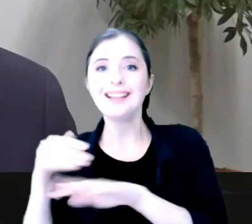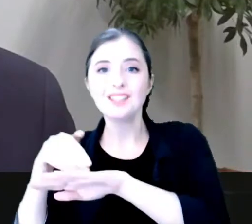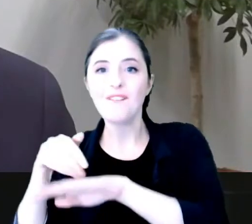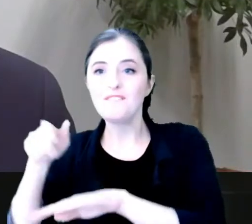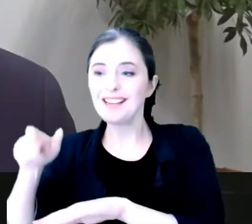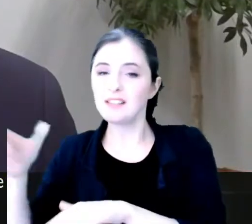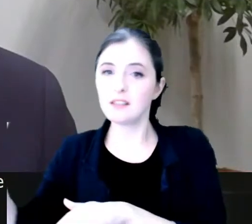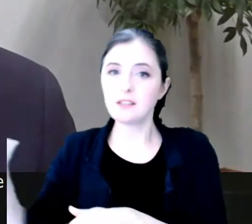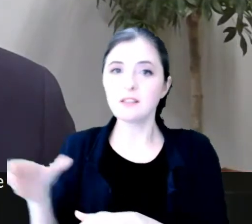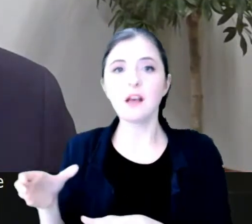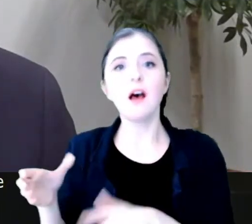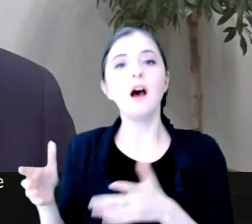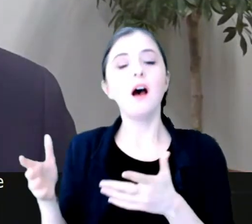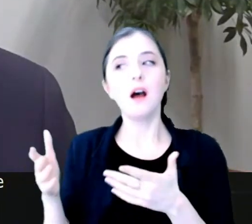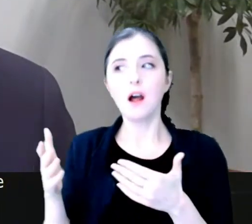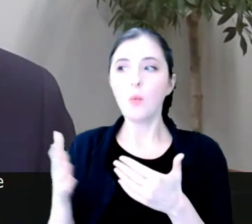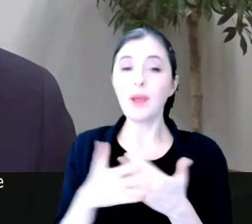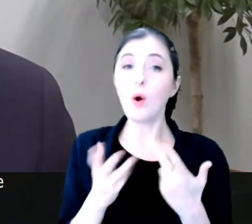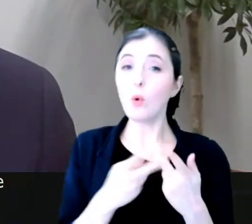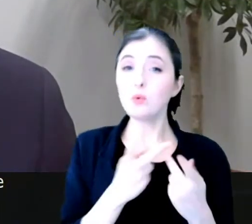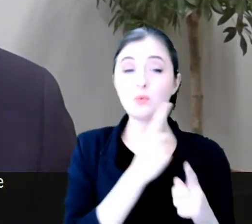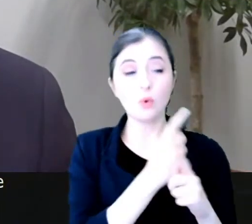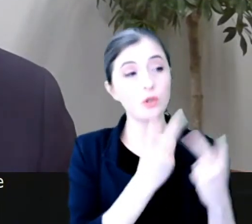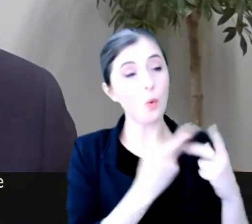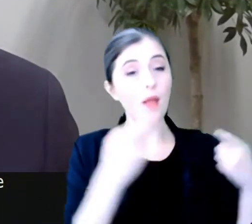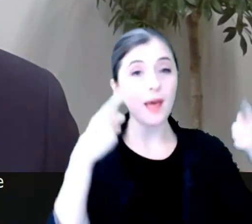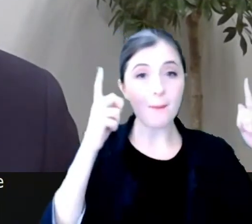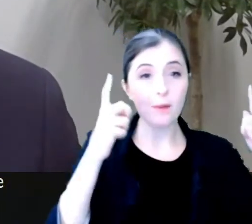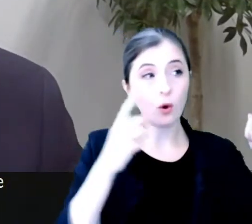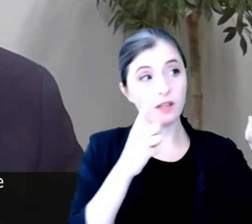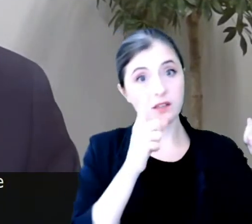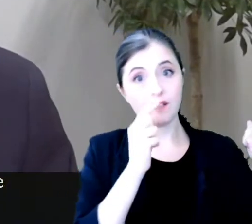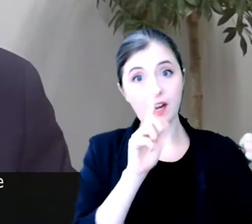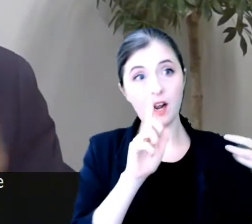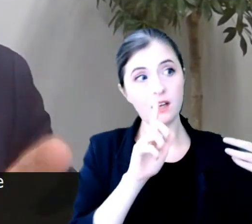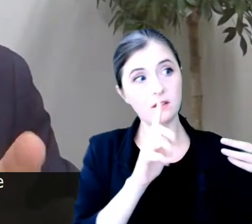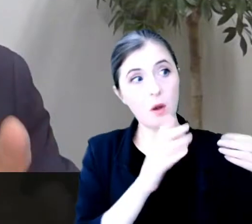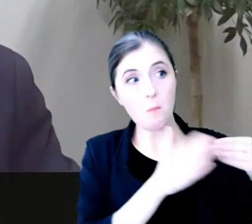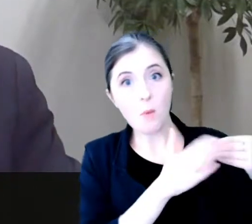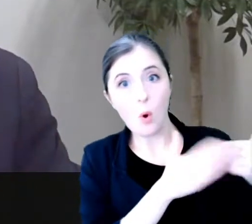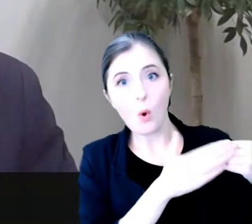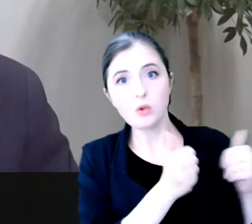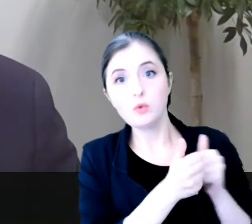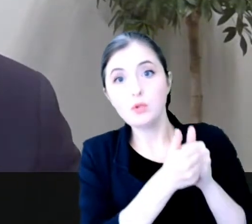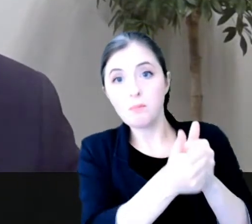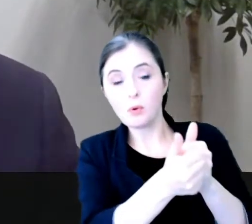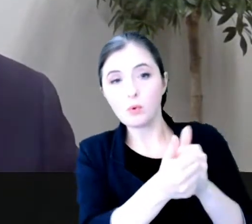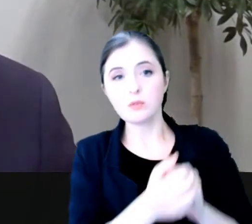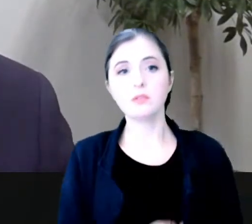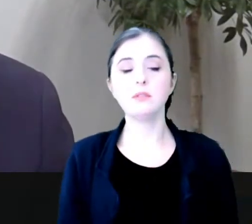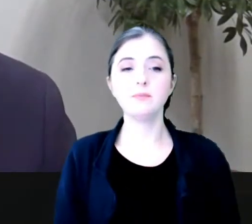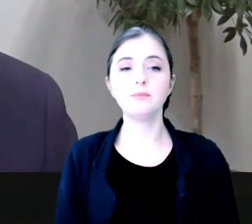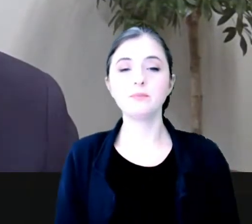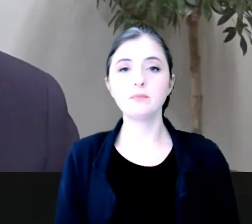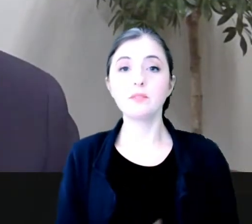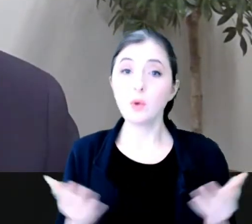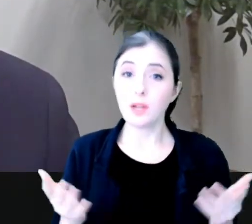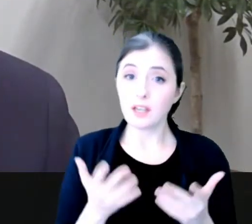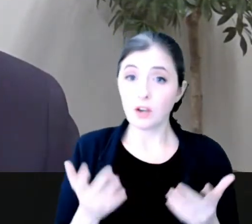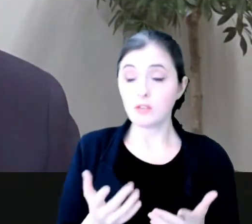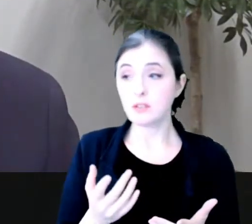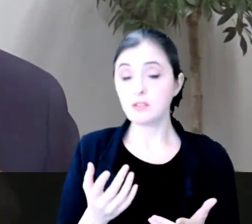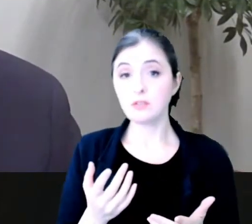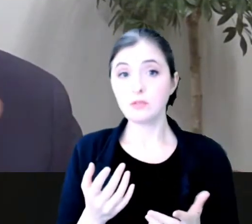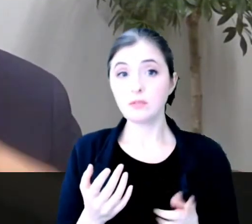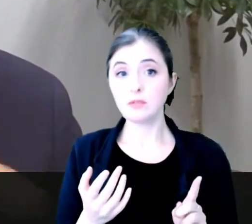about what they can do. In relation to positive stuff we've already done, if you've not had a chance to do so, and by the way,